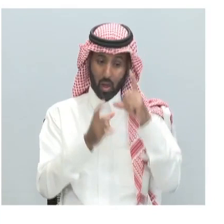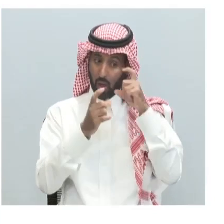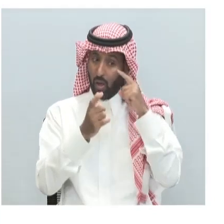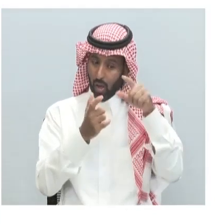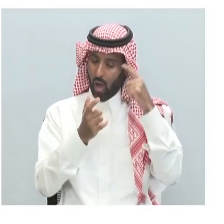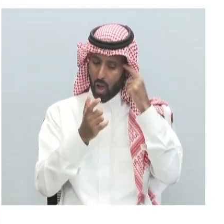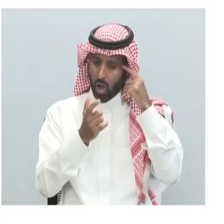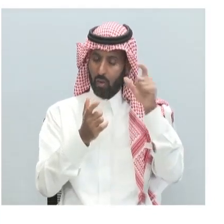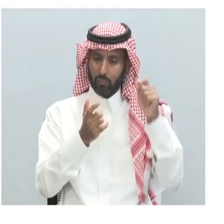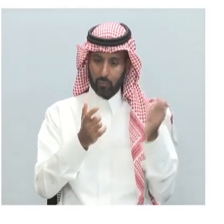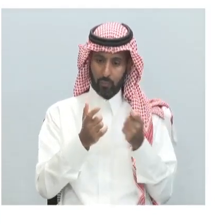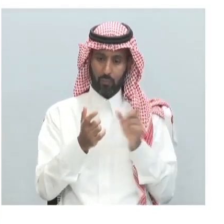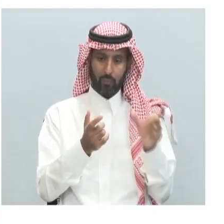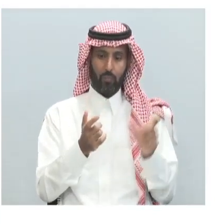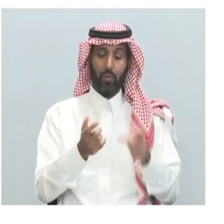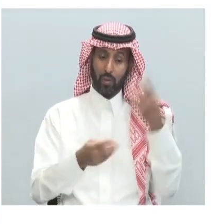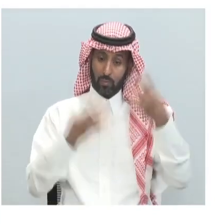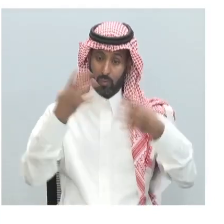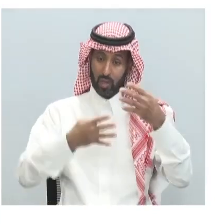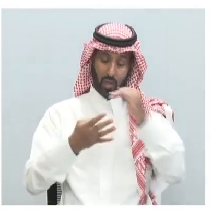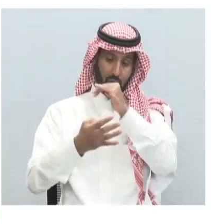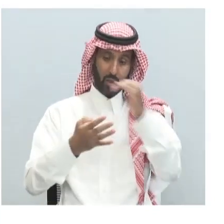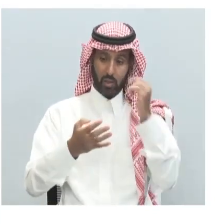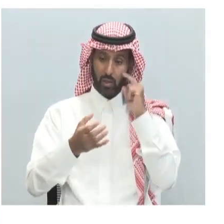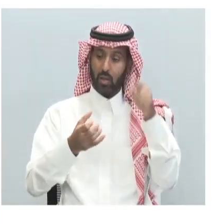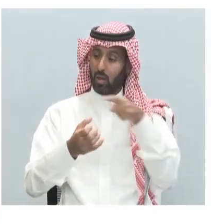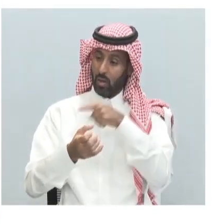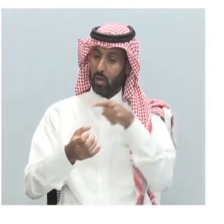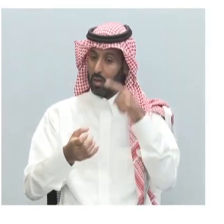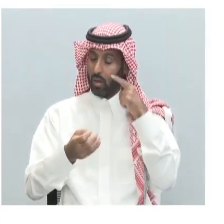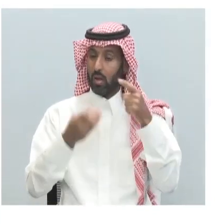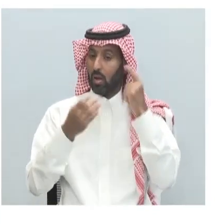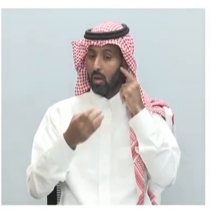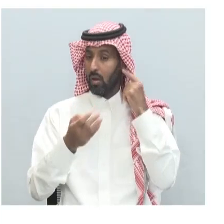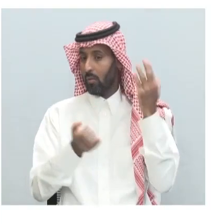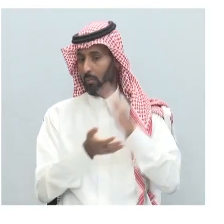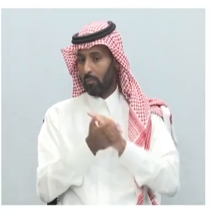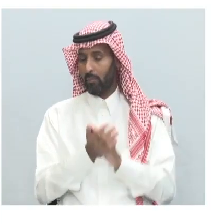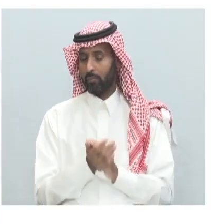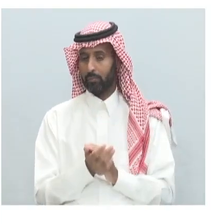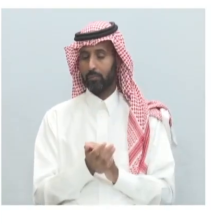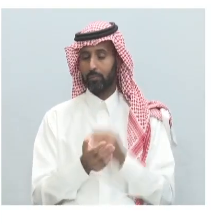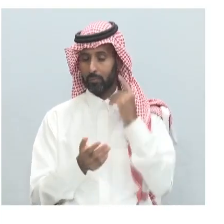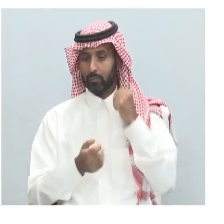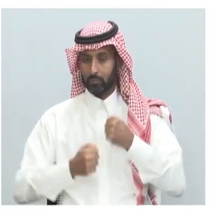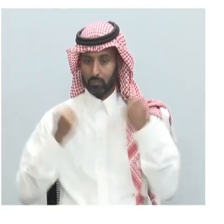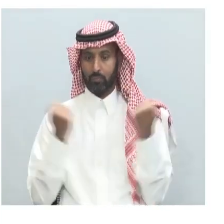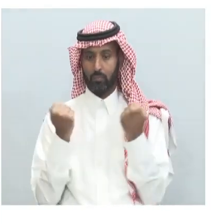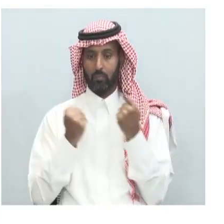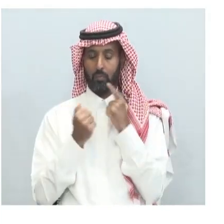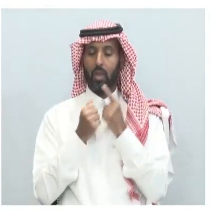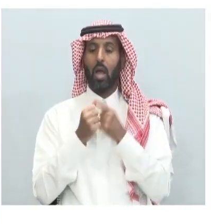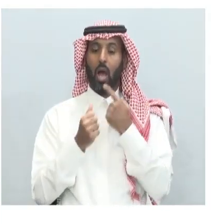pictures. Match the correct statements to each other after listening. Practice using